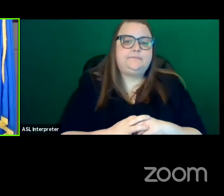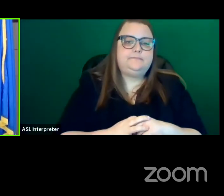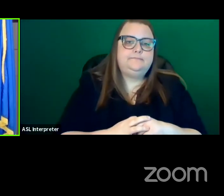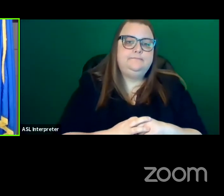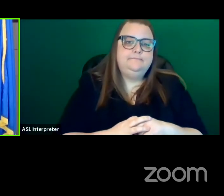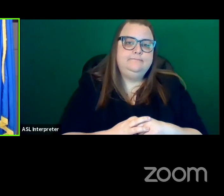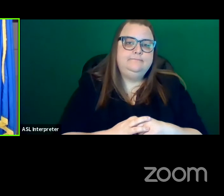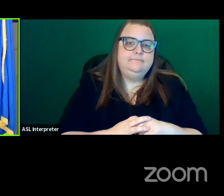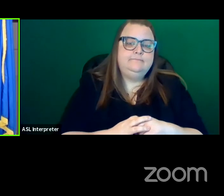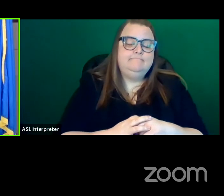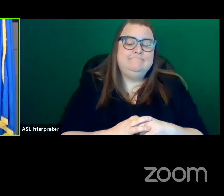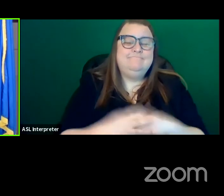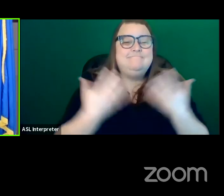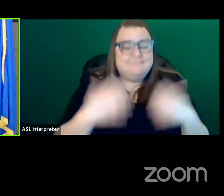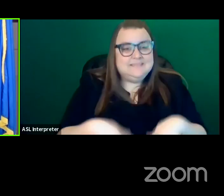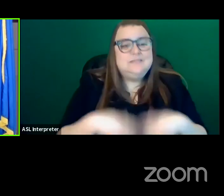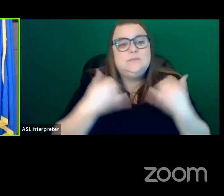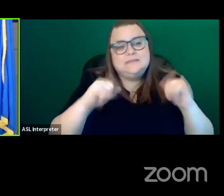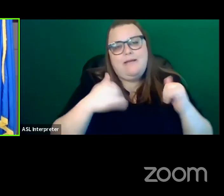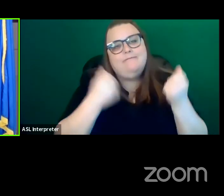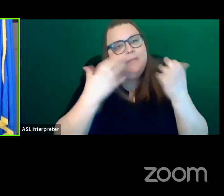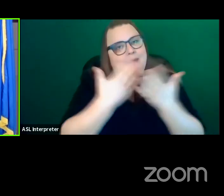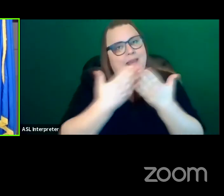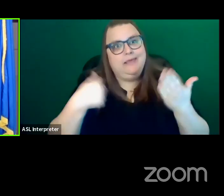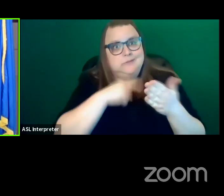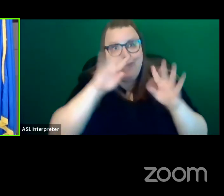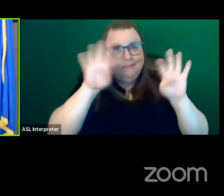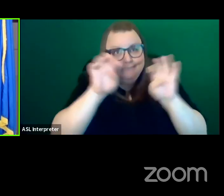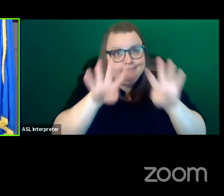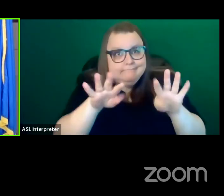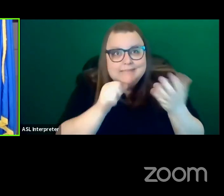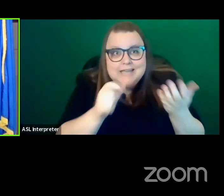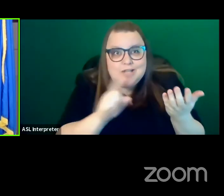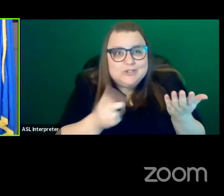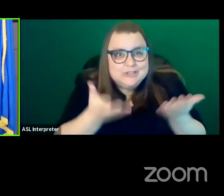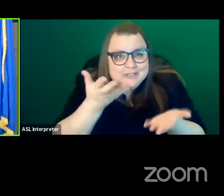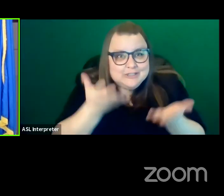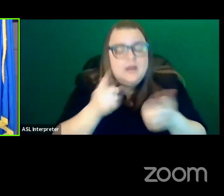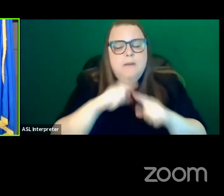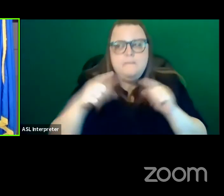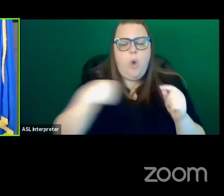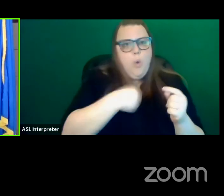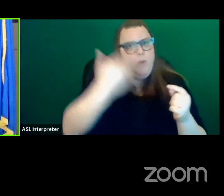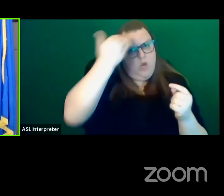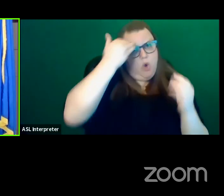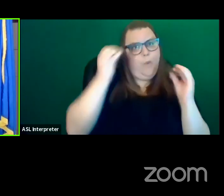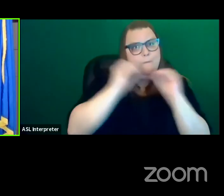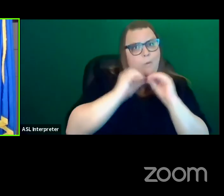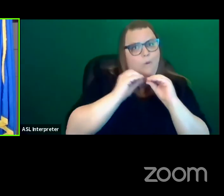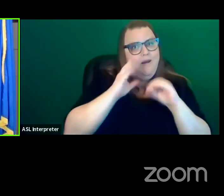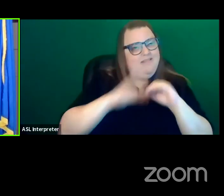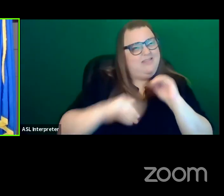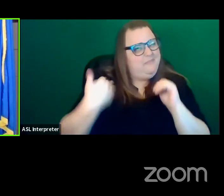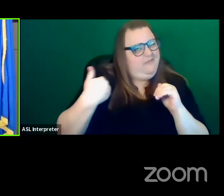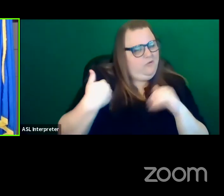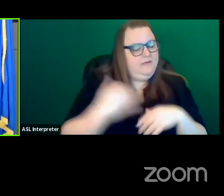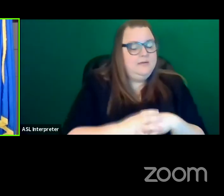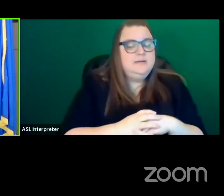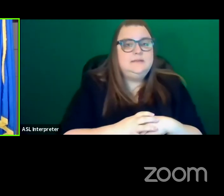there are still some unknowns, we certainly know more than we did this last time that I spoke about this. We're expecting to have our